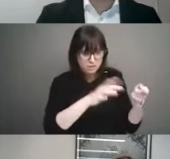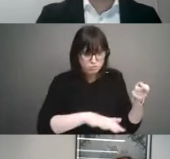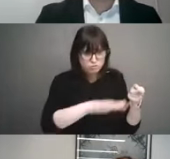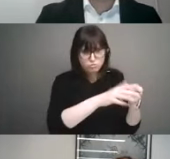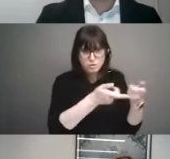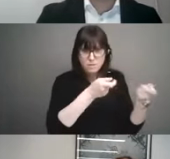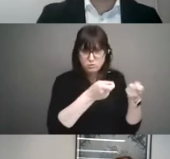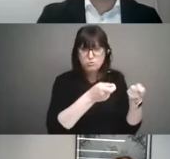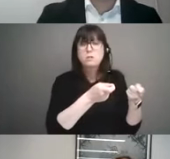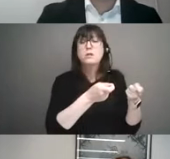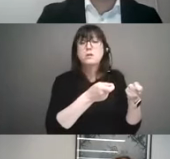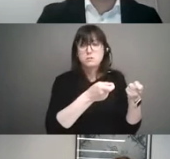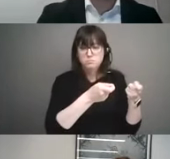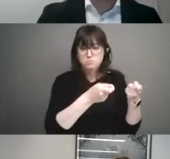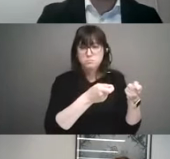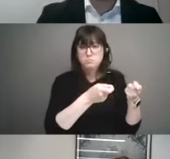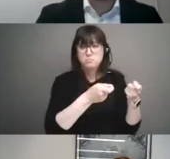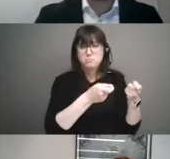and trustee would be